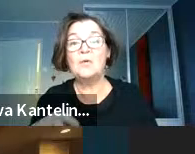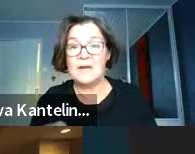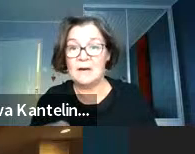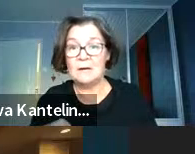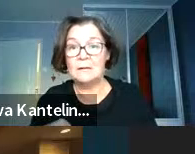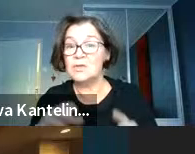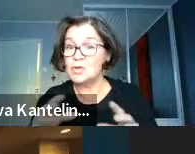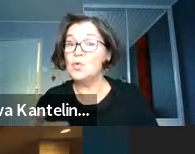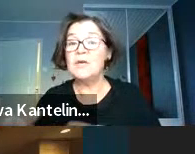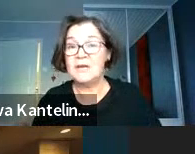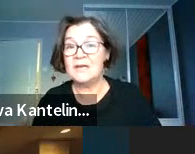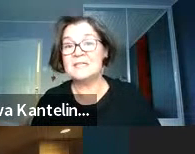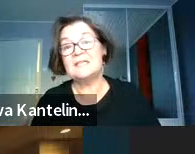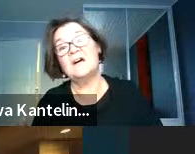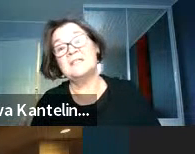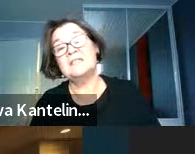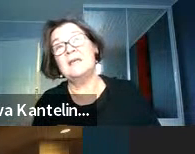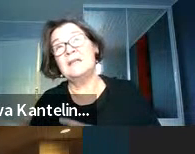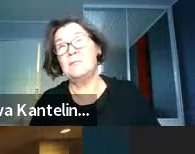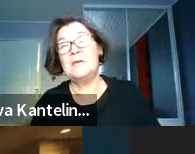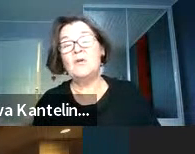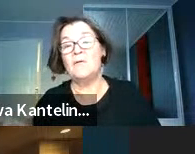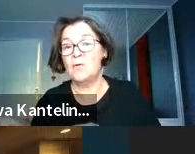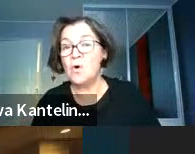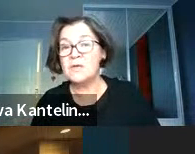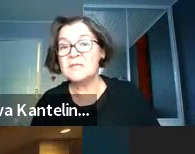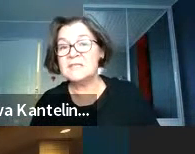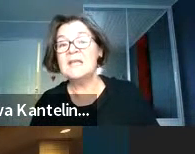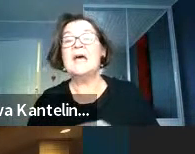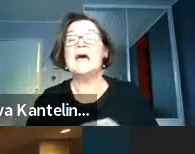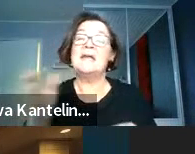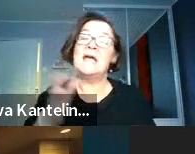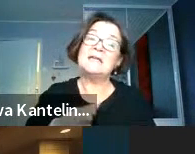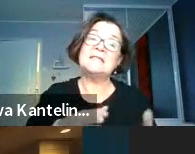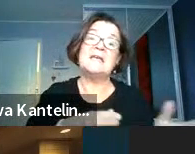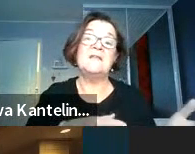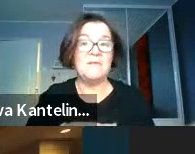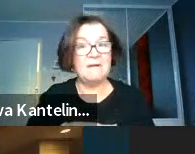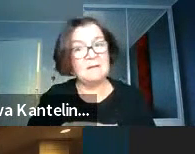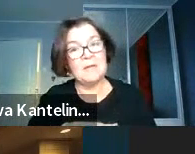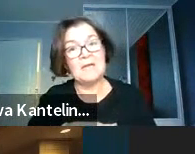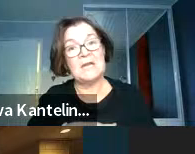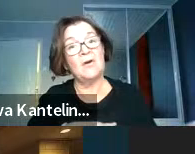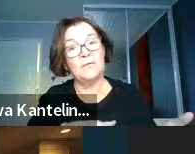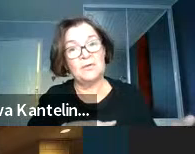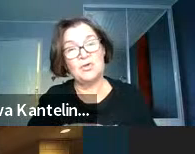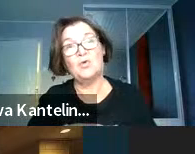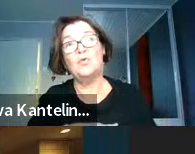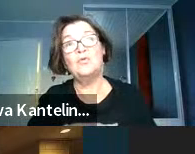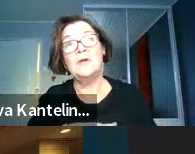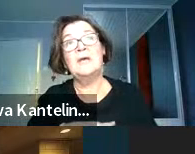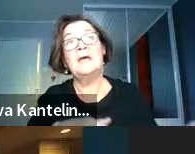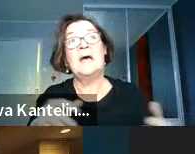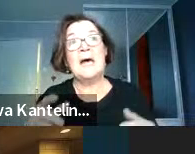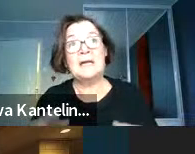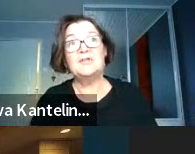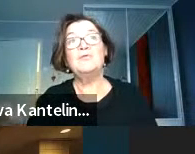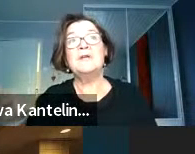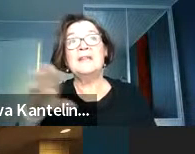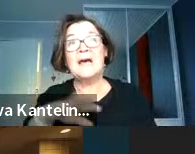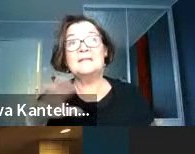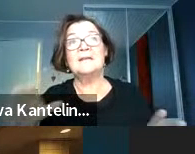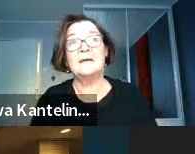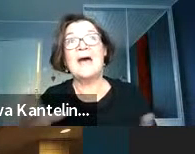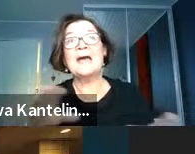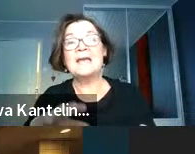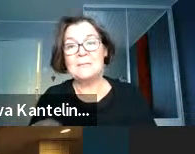the whole year. The school year here starts in the middle of August and ends in the very beginning of June. And